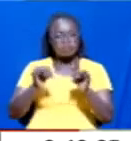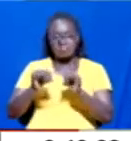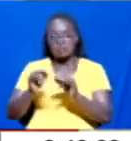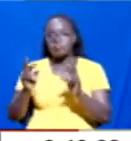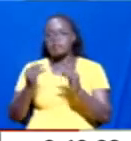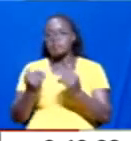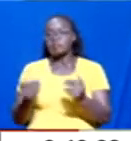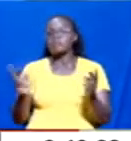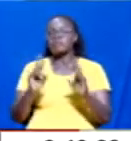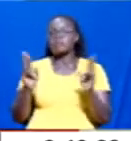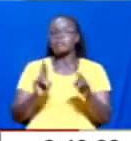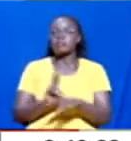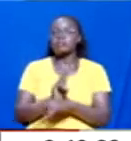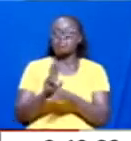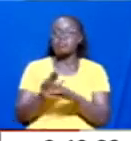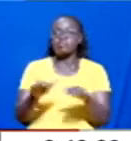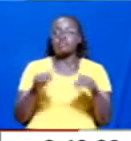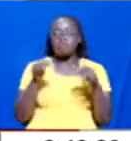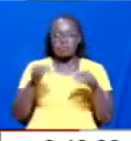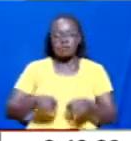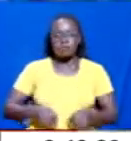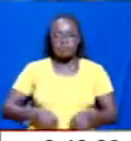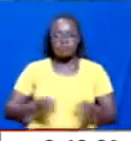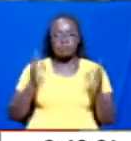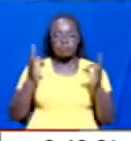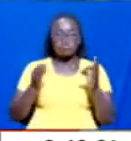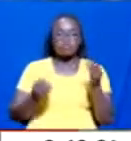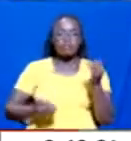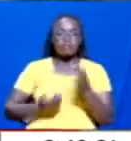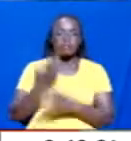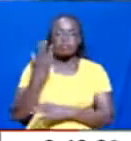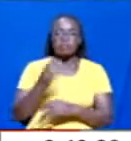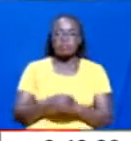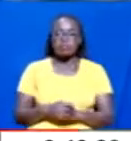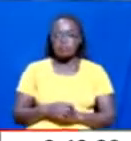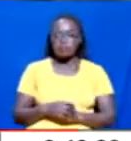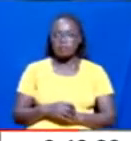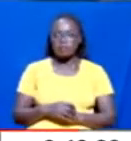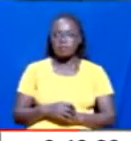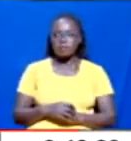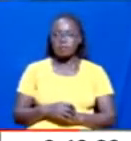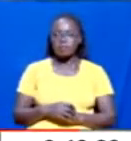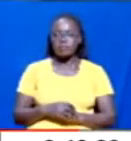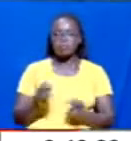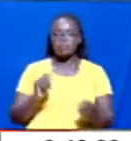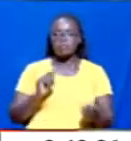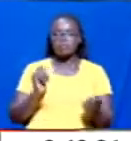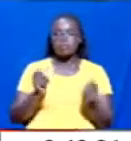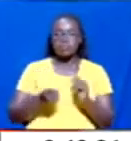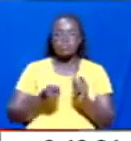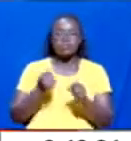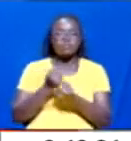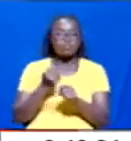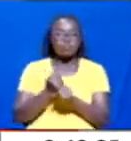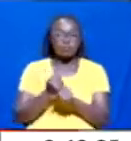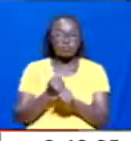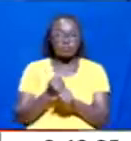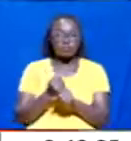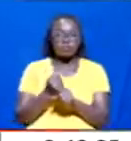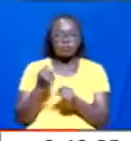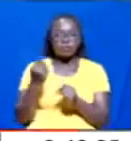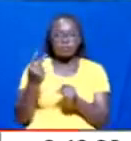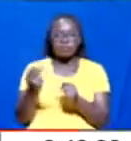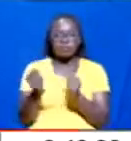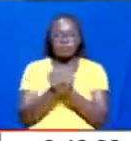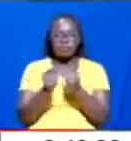for use pending official commissioning. The major rehabilitation works along the 216-kilometer